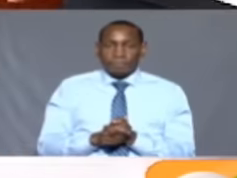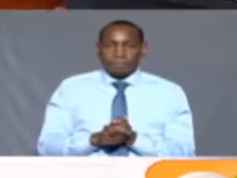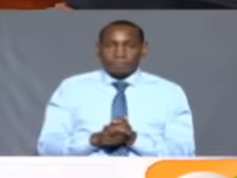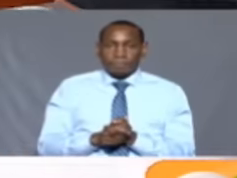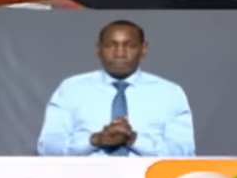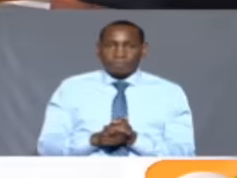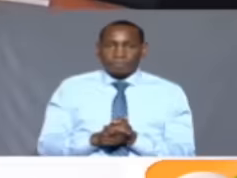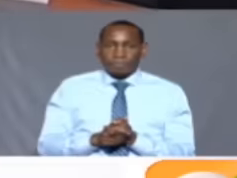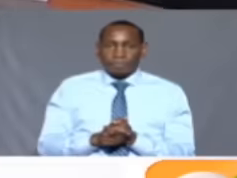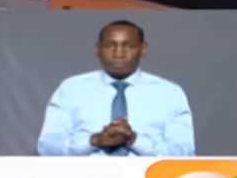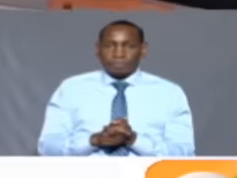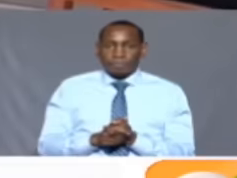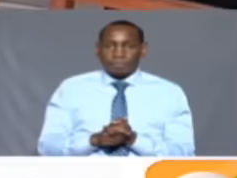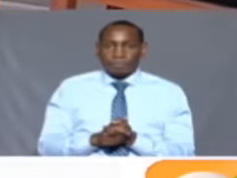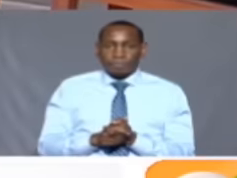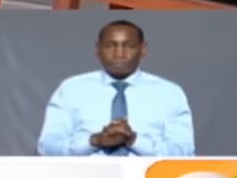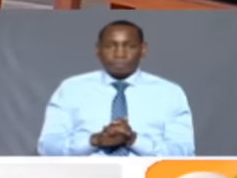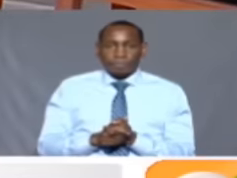Group hug. Yeah.